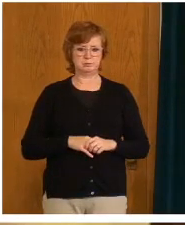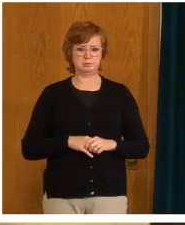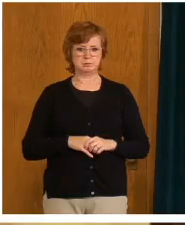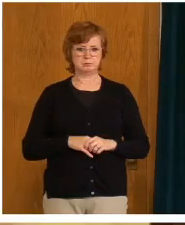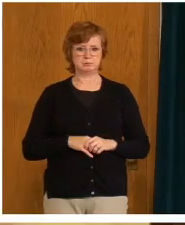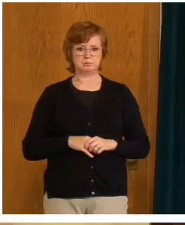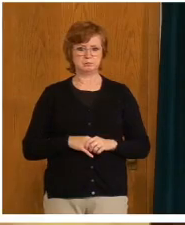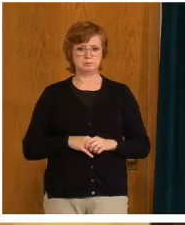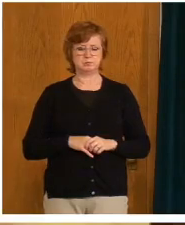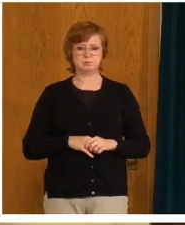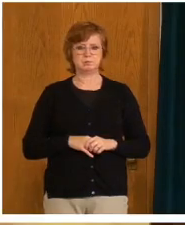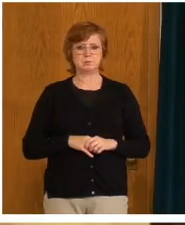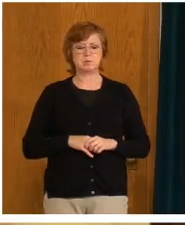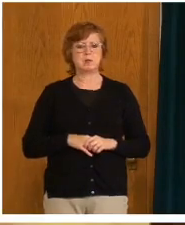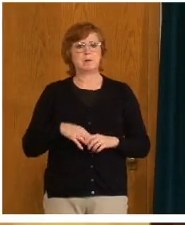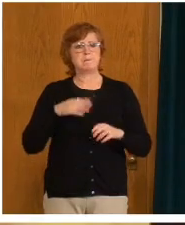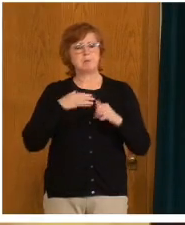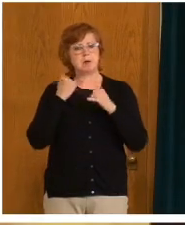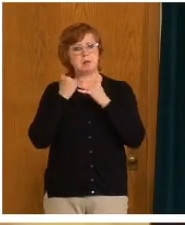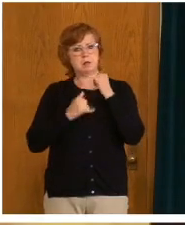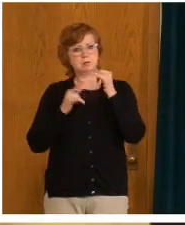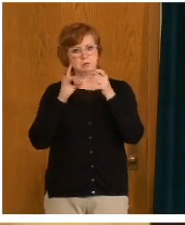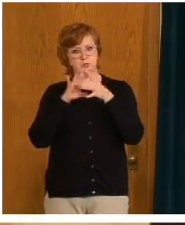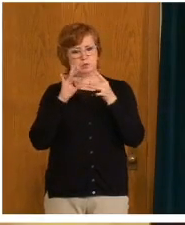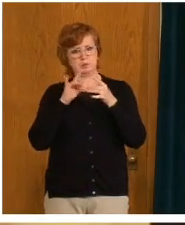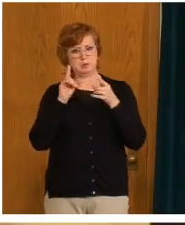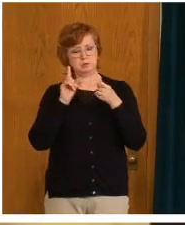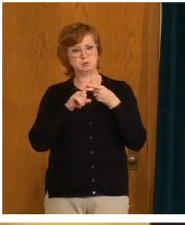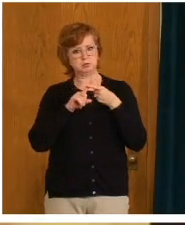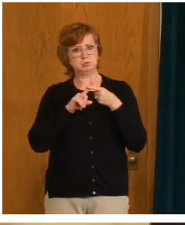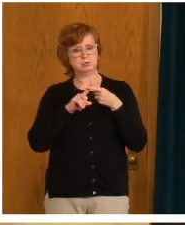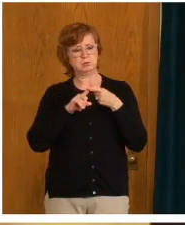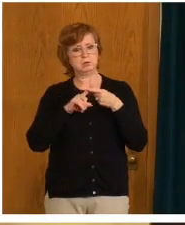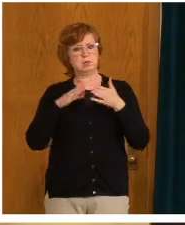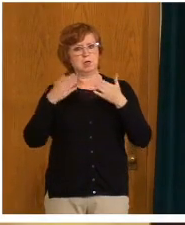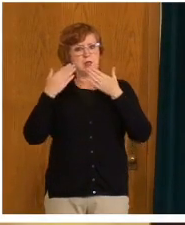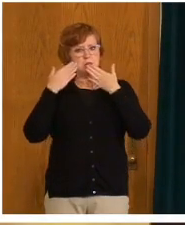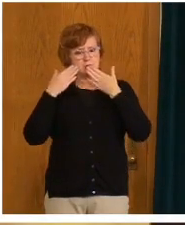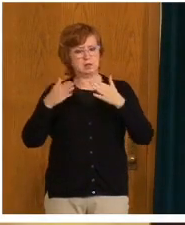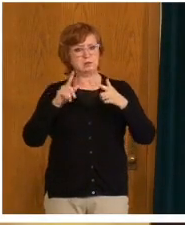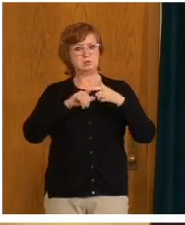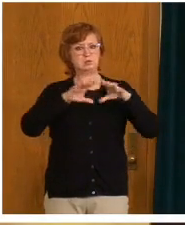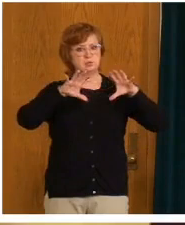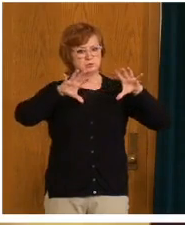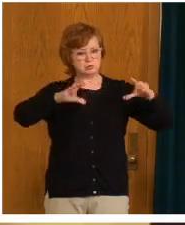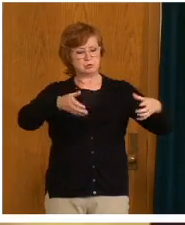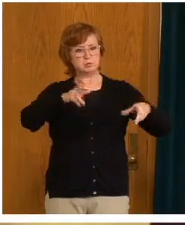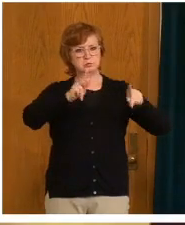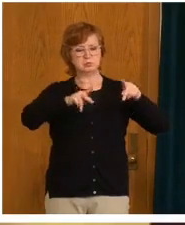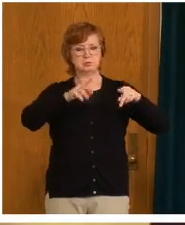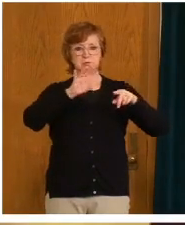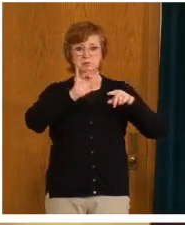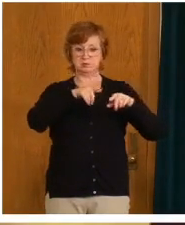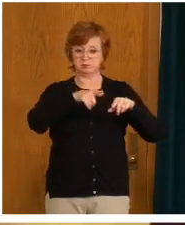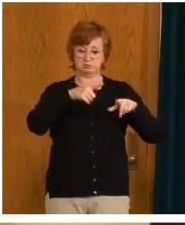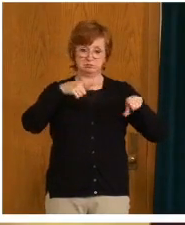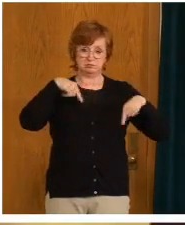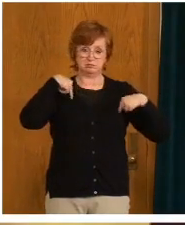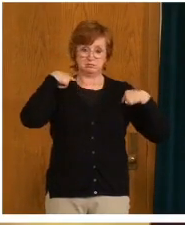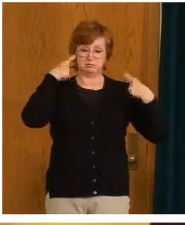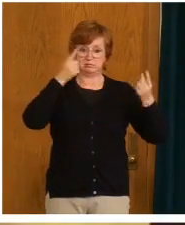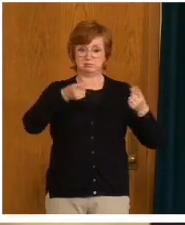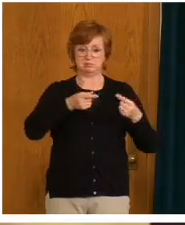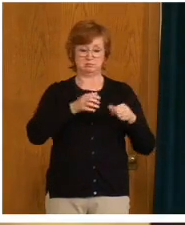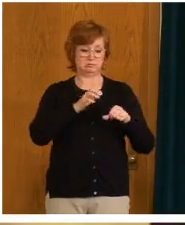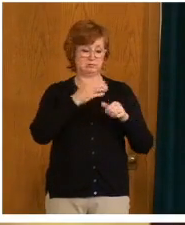have. But I would close with thanking the vast majority of Saskatchewan people for the effort that they have made over the course of the past